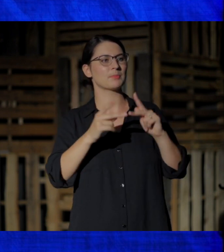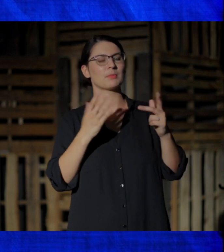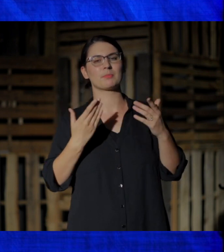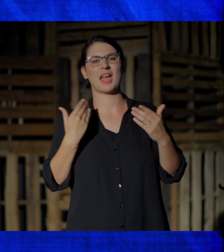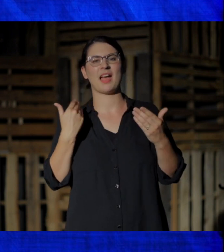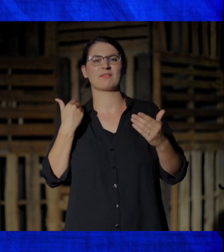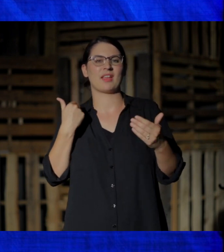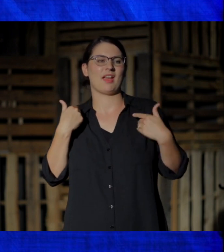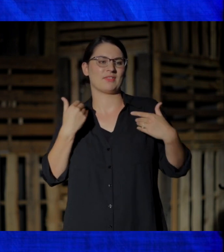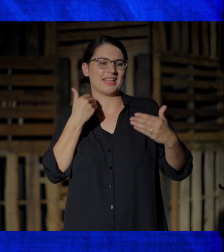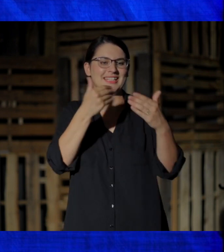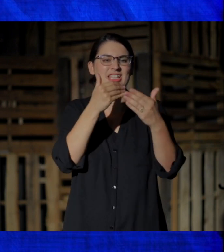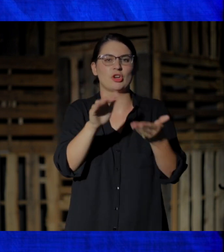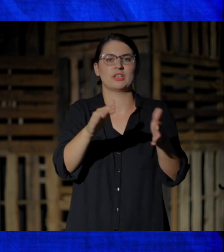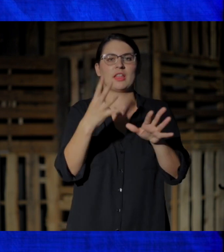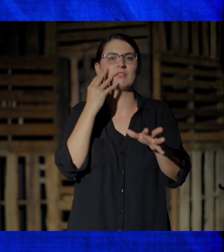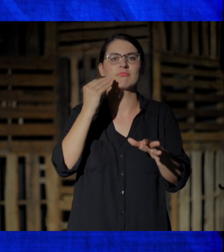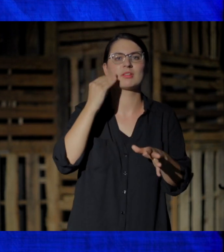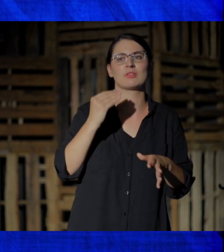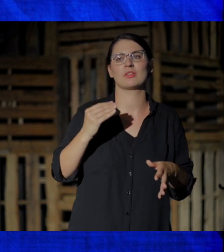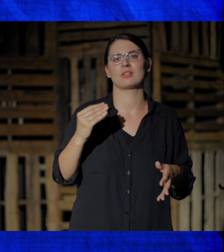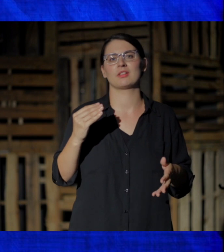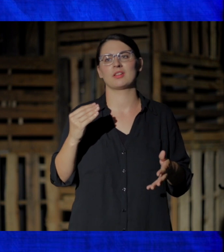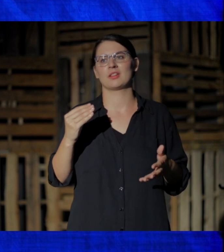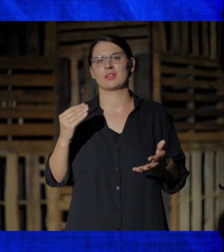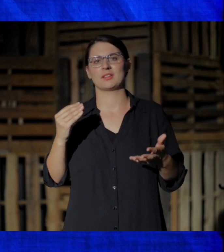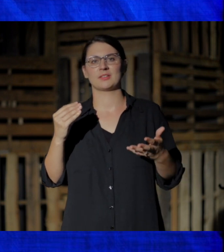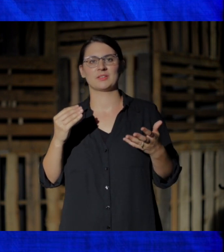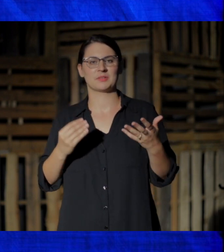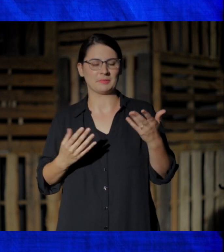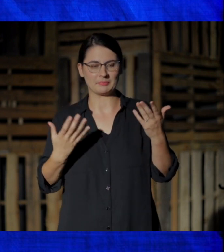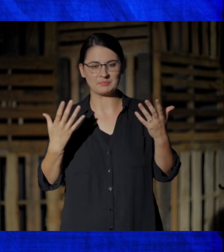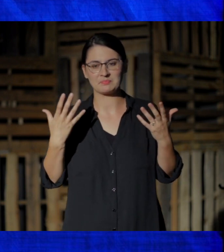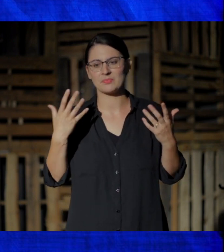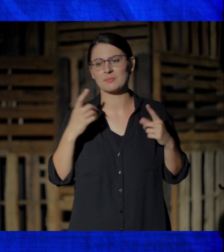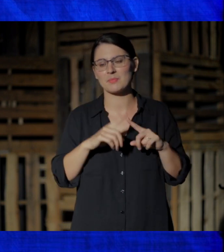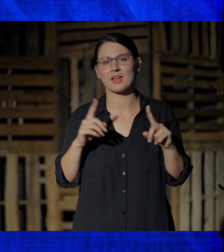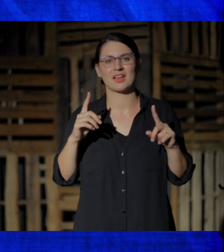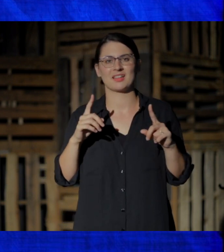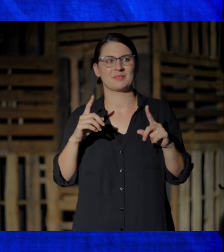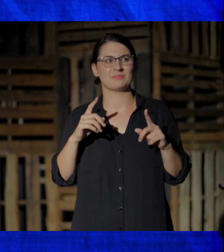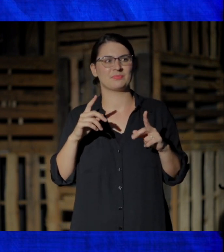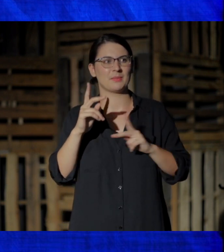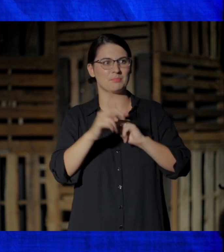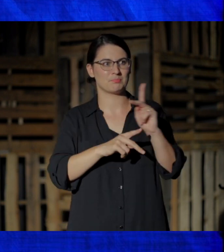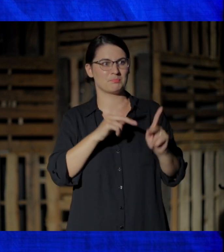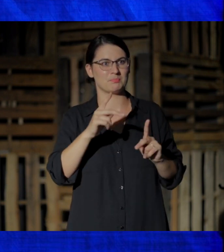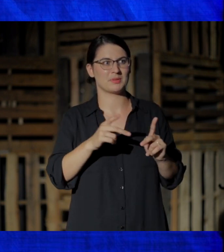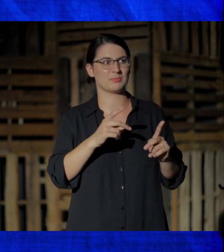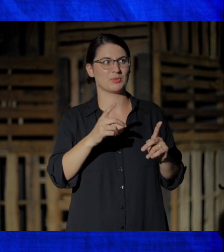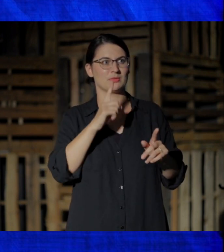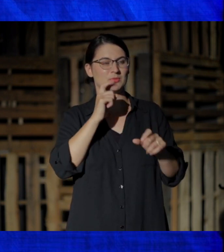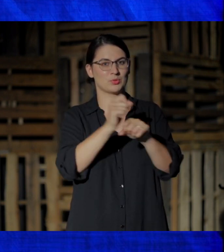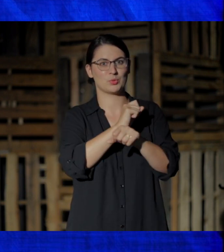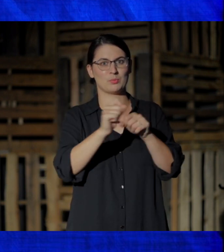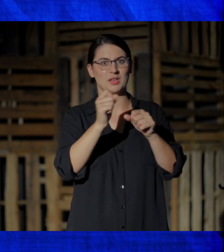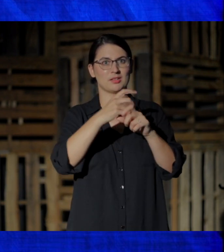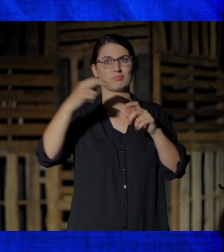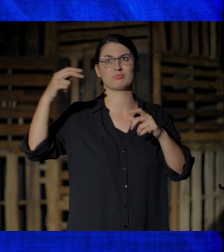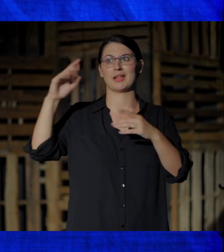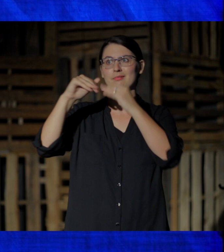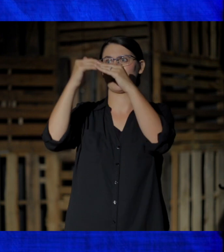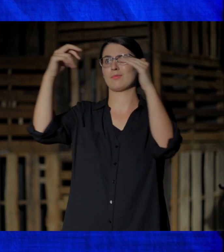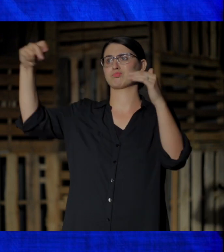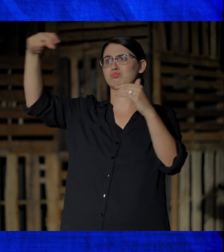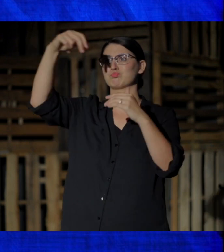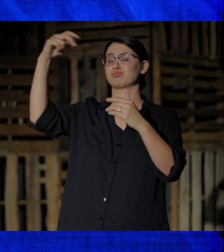but a lot of us do. We know someone that's had these near-death experiences. But no one's ever, like, literally walked around heaven, introduced himself to Jesus, wrote all the stuff down,